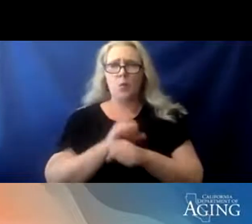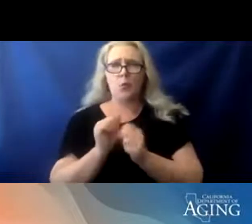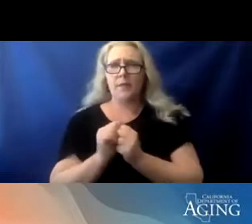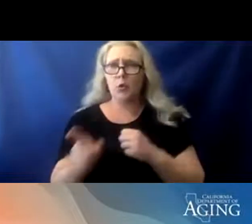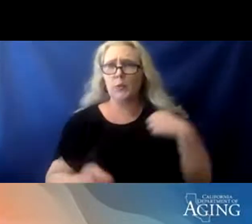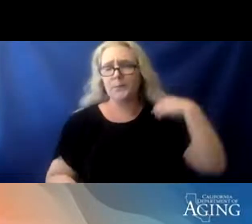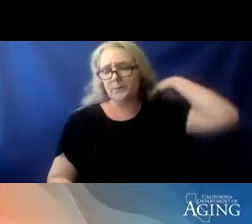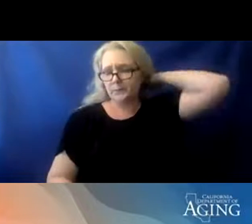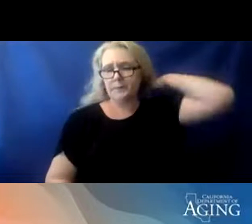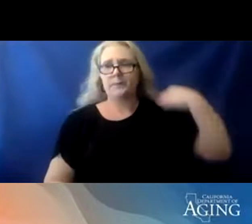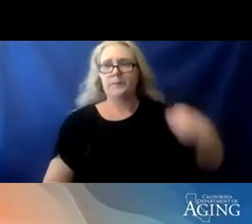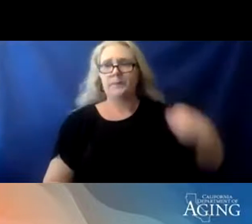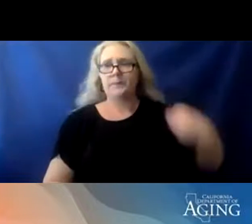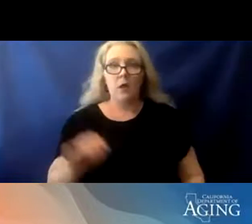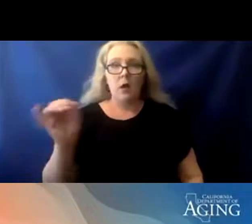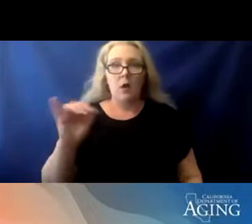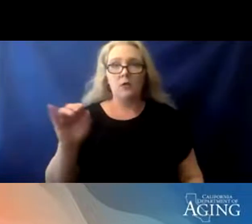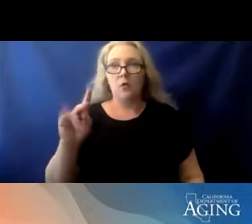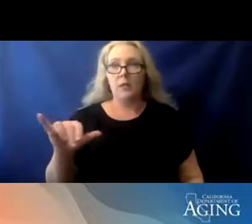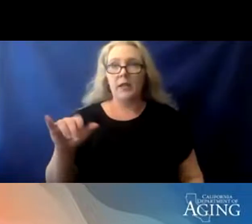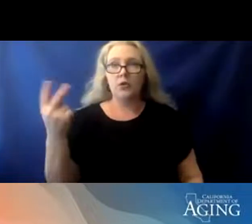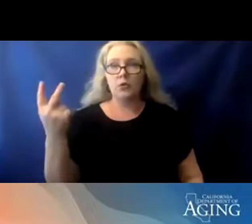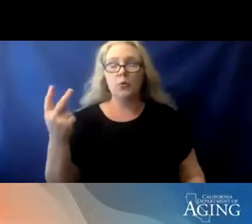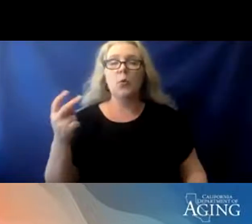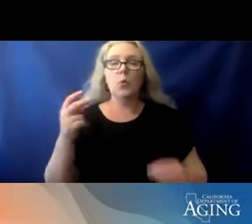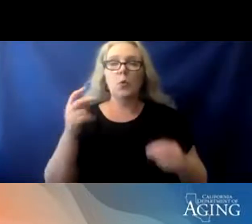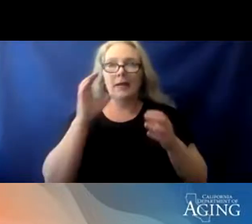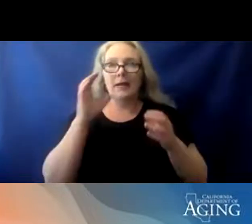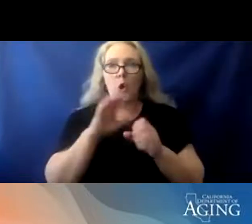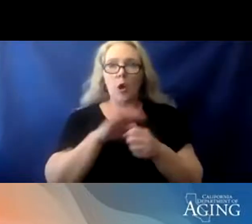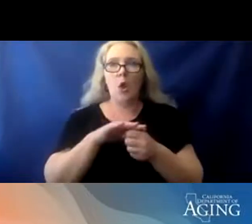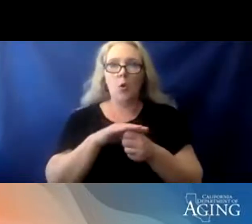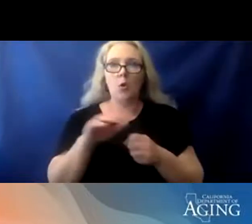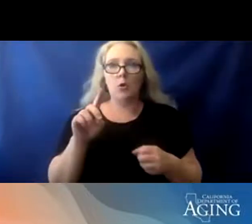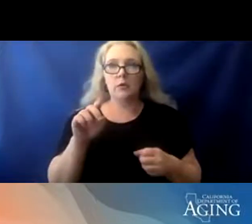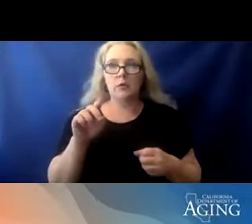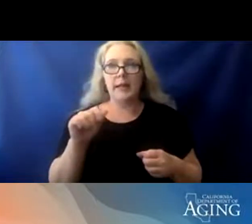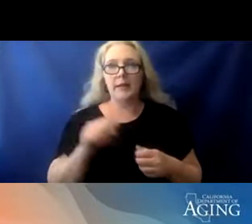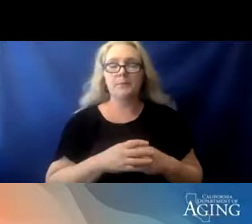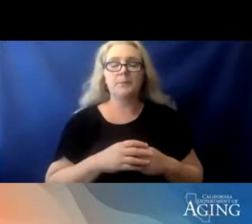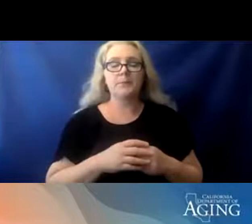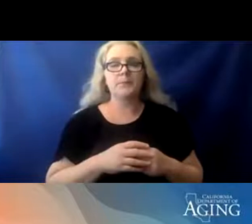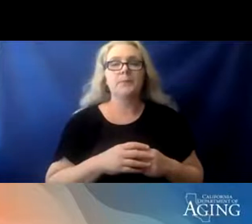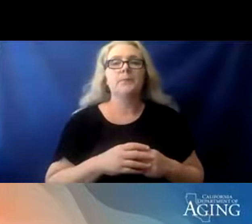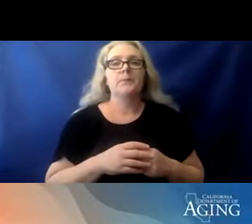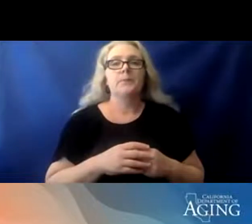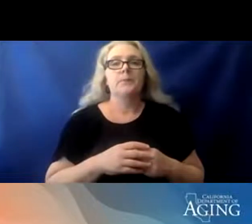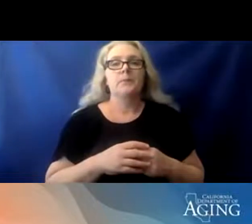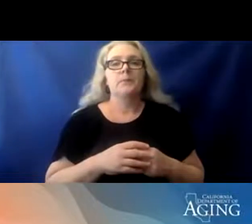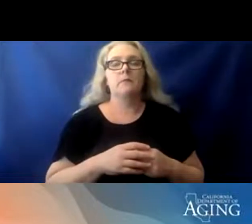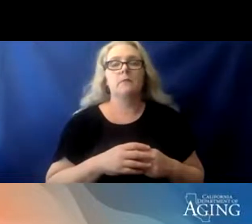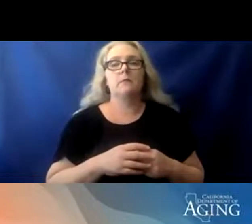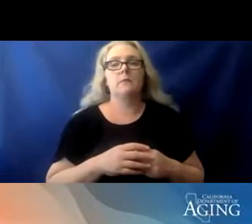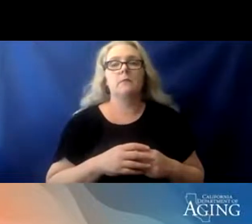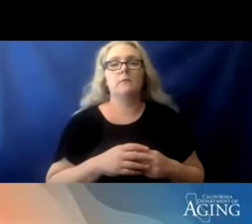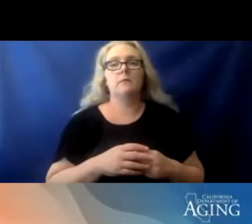the playbook is Play 2, explore local data. And of course, one of the key components of exploring local data, or a featured resource